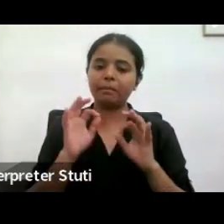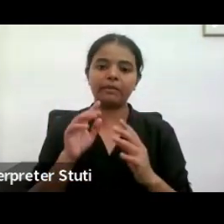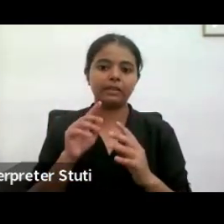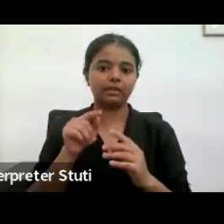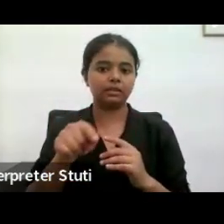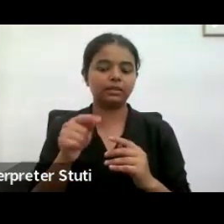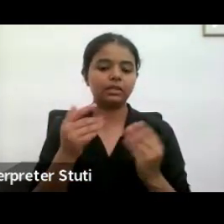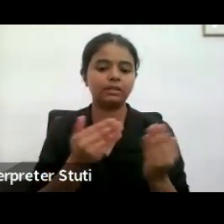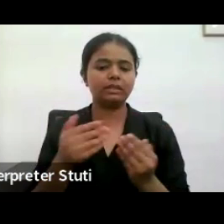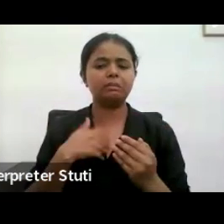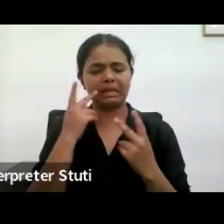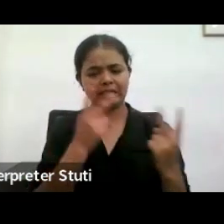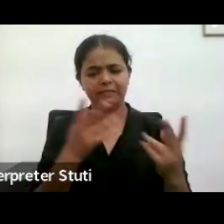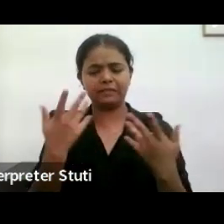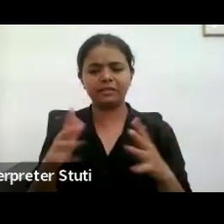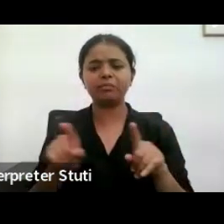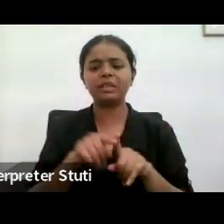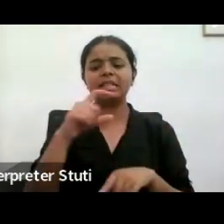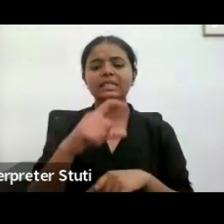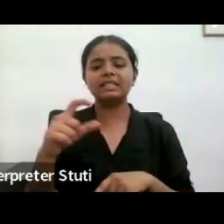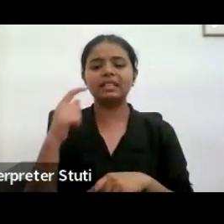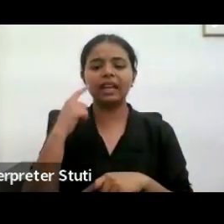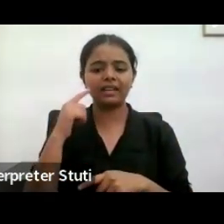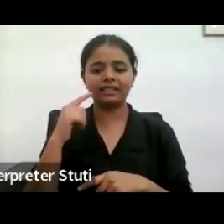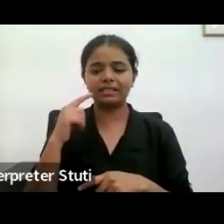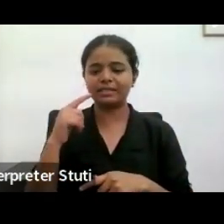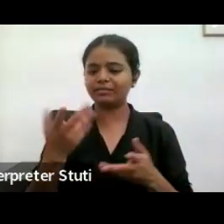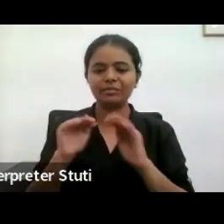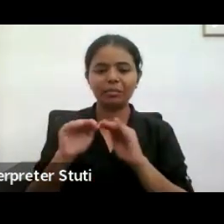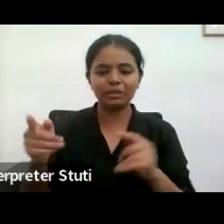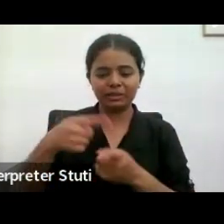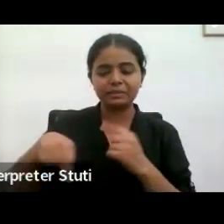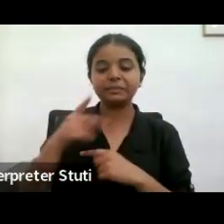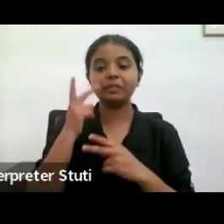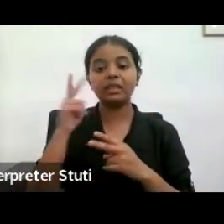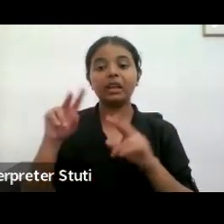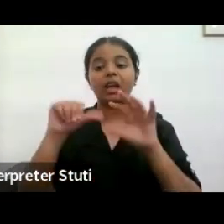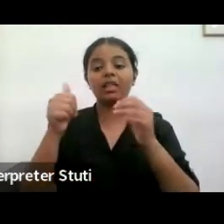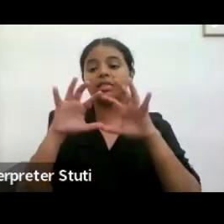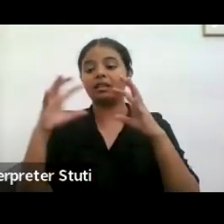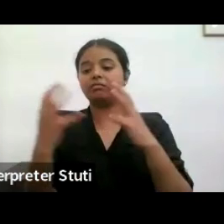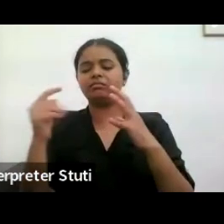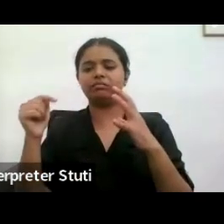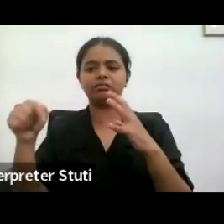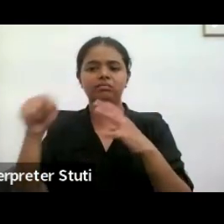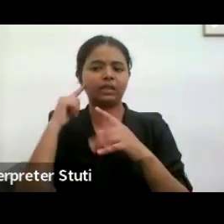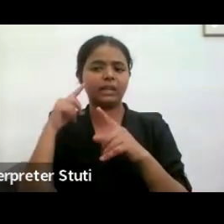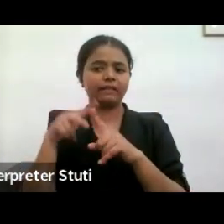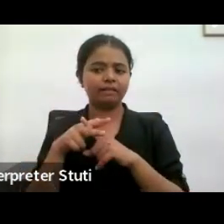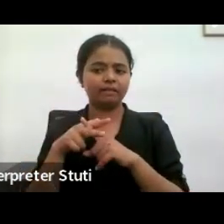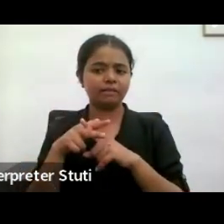are often, I've seen CCIs in other countries, and I'm sure there are some examples in India as